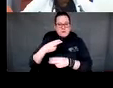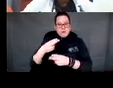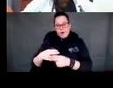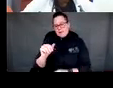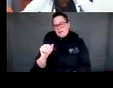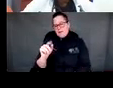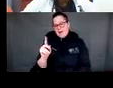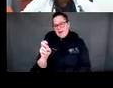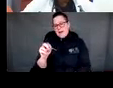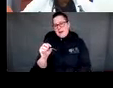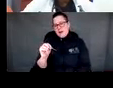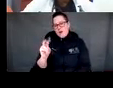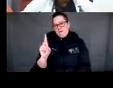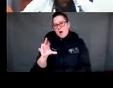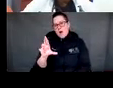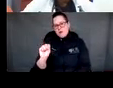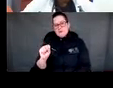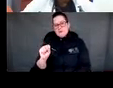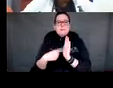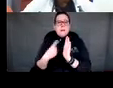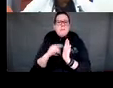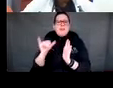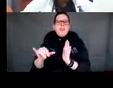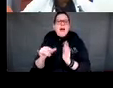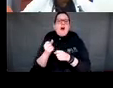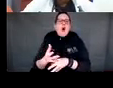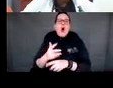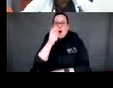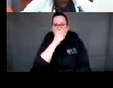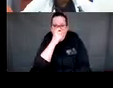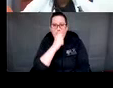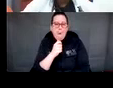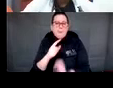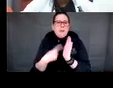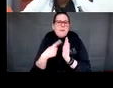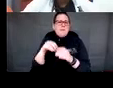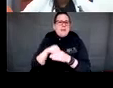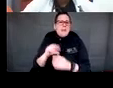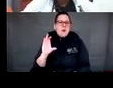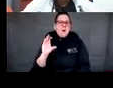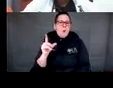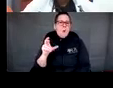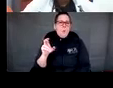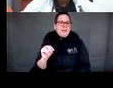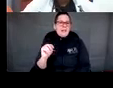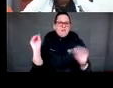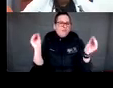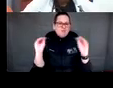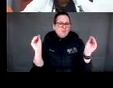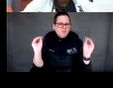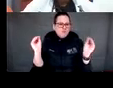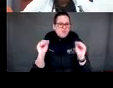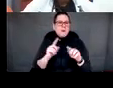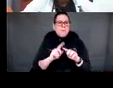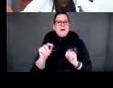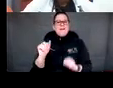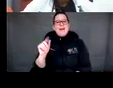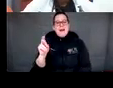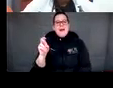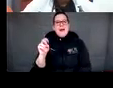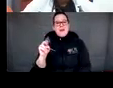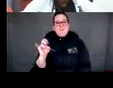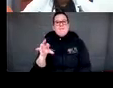And adenovirus sometimes can cause cold, sometimes they live in your colon and do nothing at all. But again, the adenovirus has been